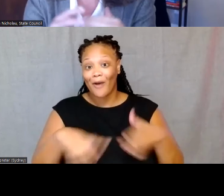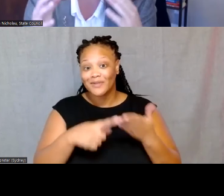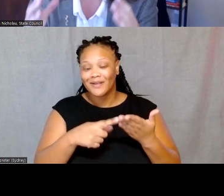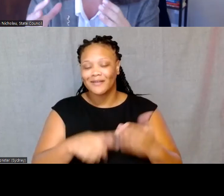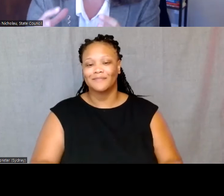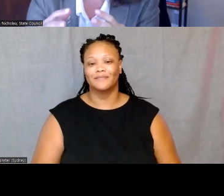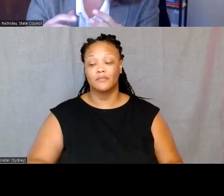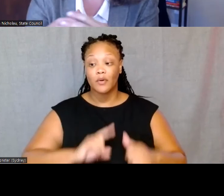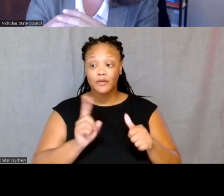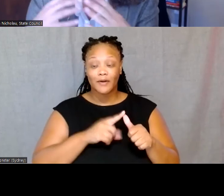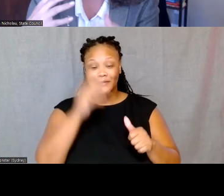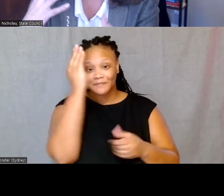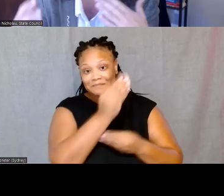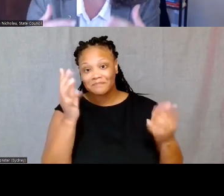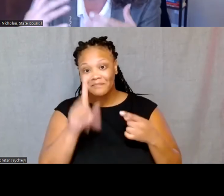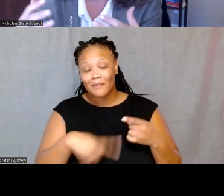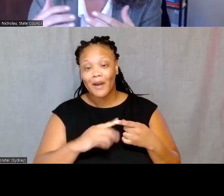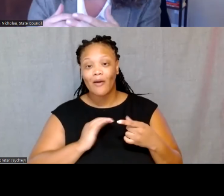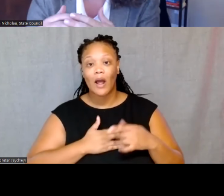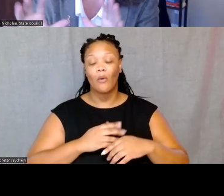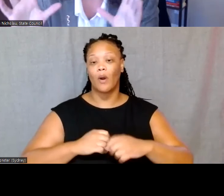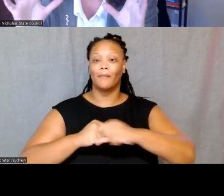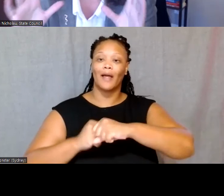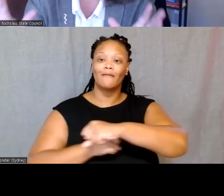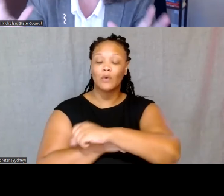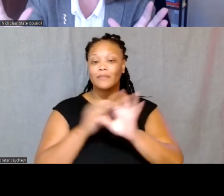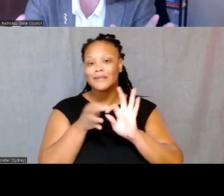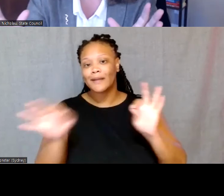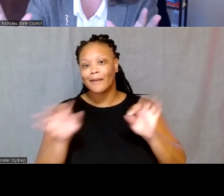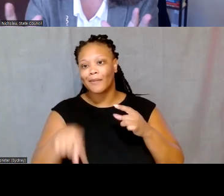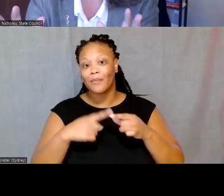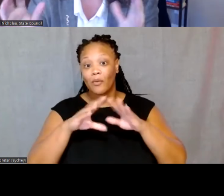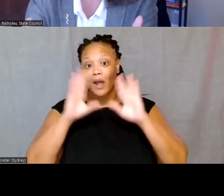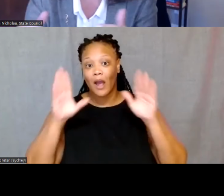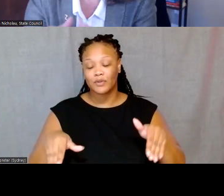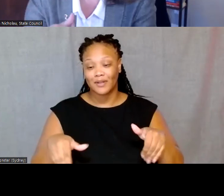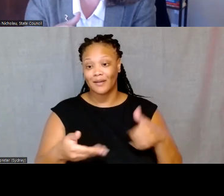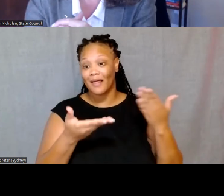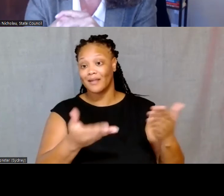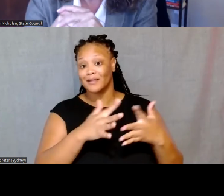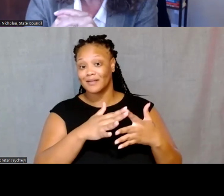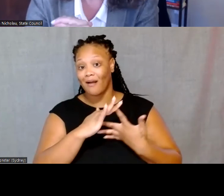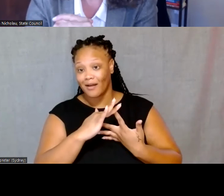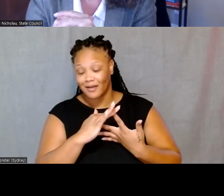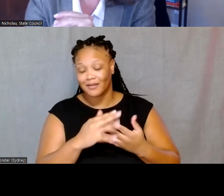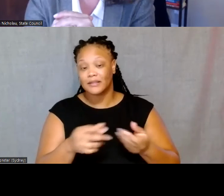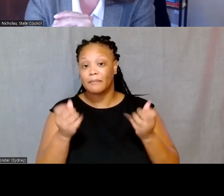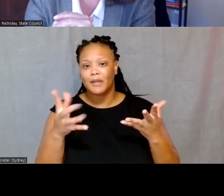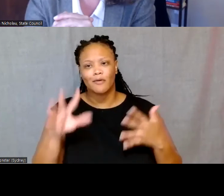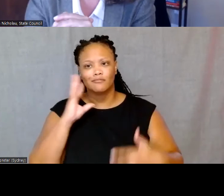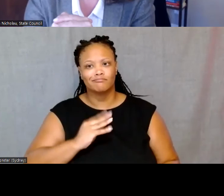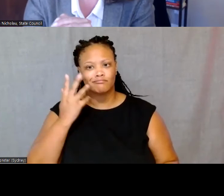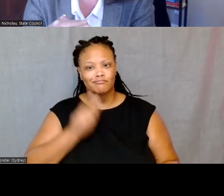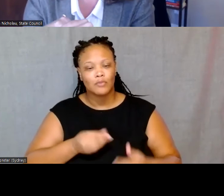wanted to share a little bit about our platform statement on housing. So here's the context, and many of you are very familiar with the